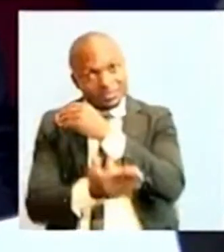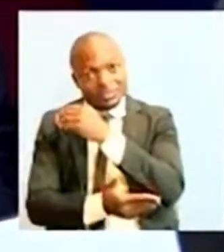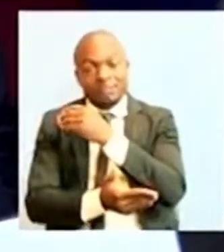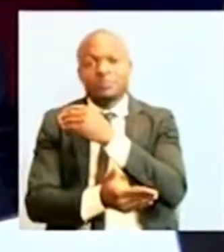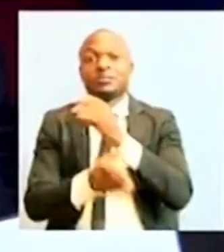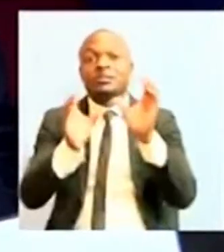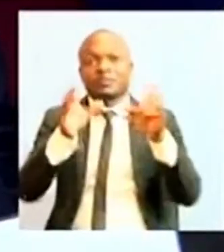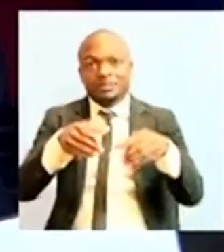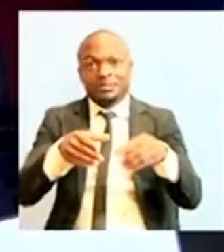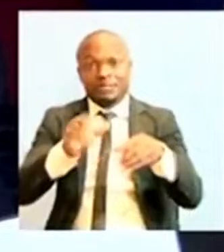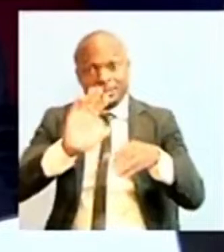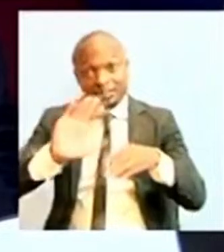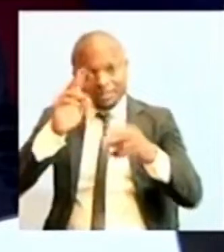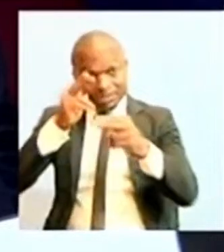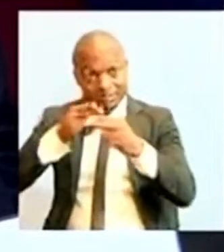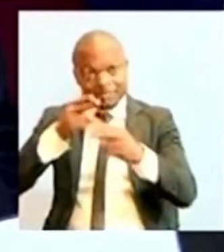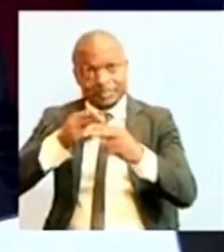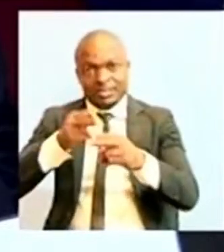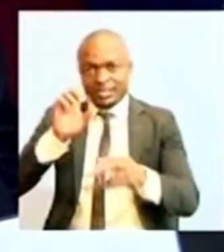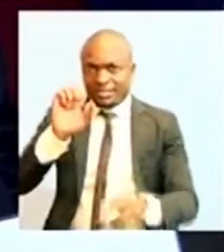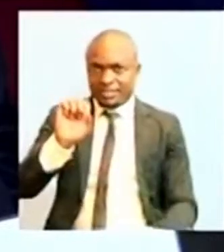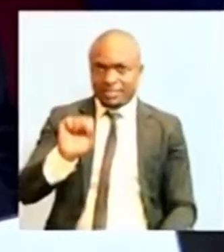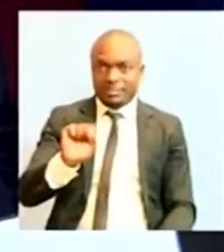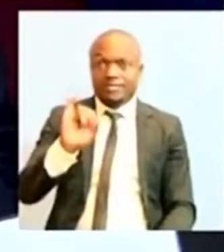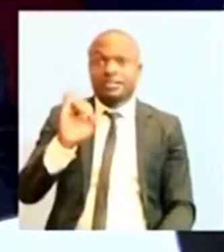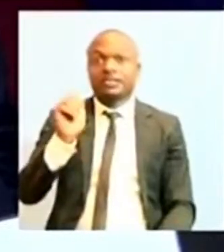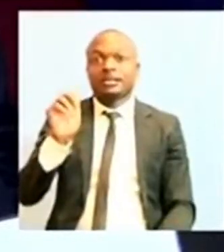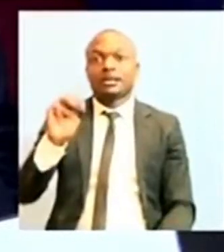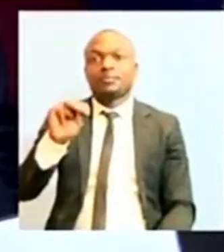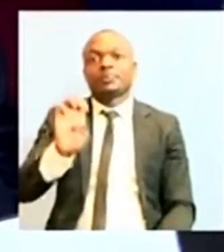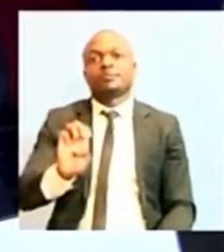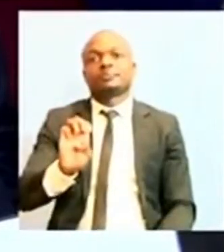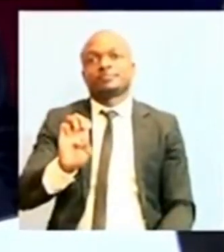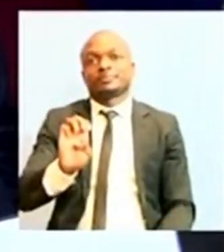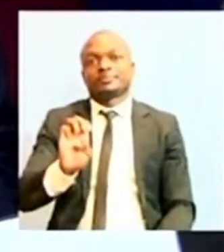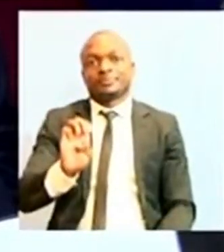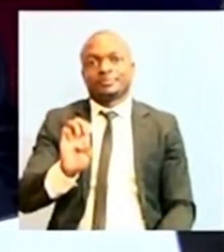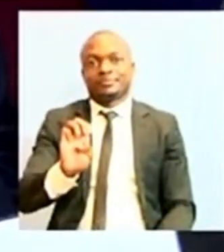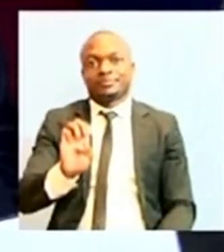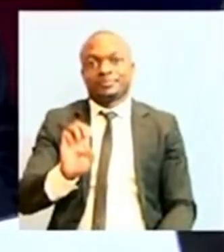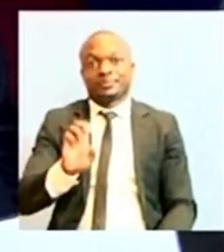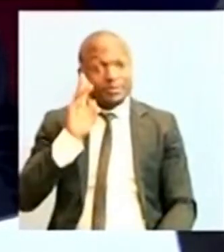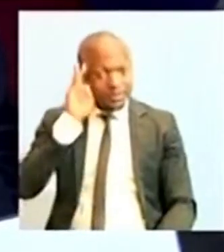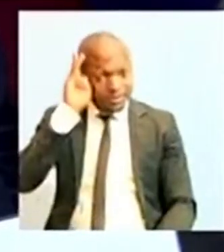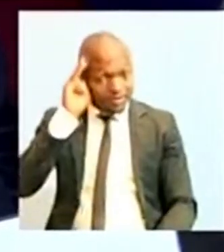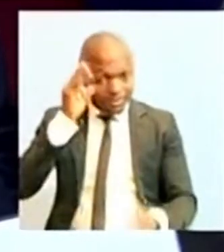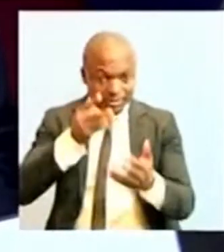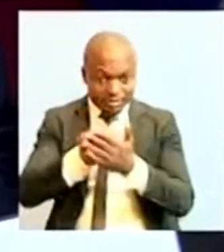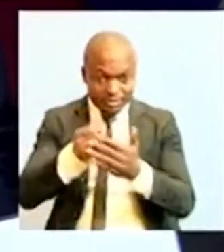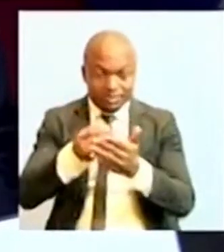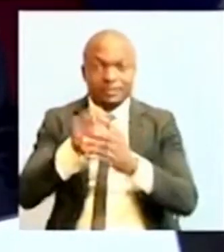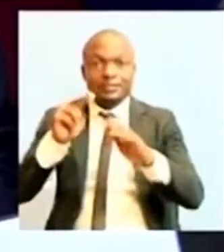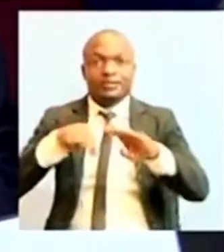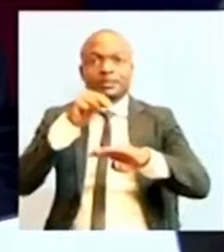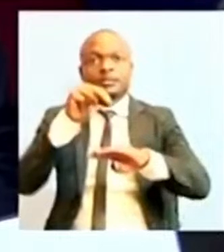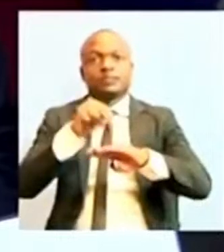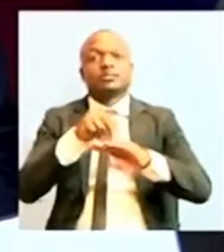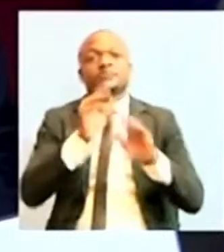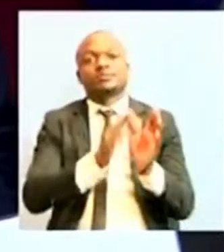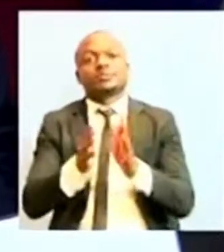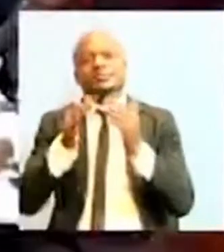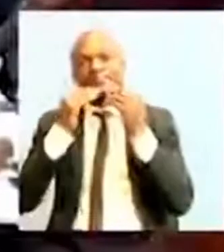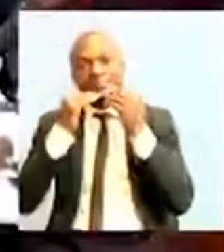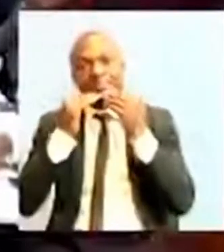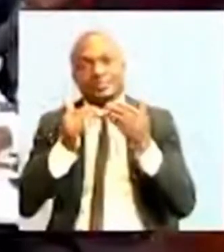committee. My name is Siame Kedrick, representing the Office of the Accountant General, Ministry of Finance and National Planning. Thank